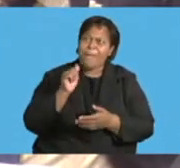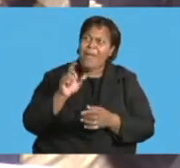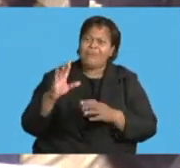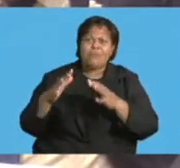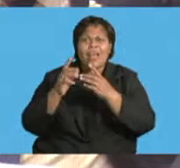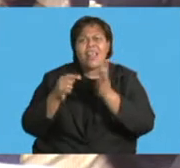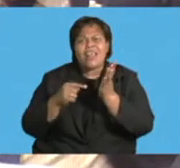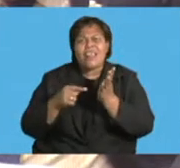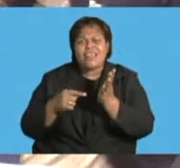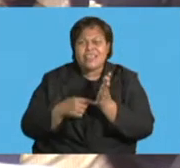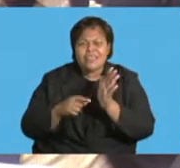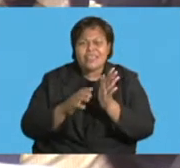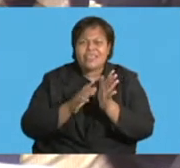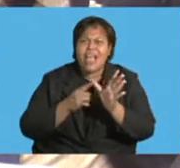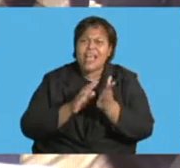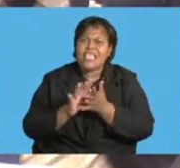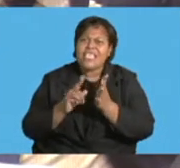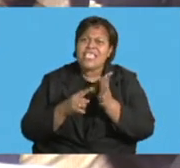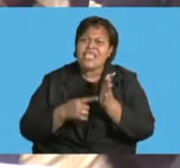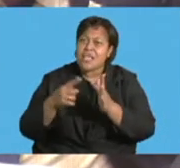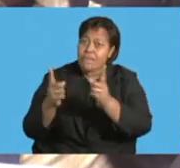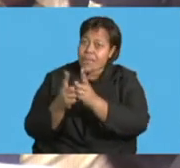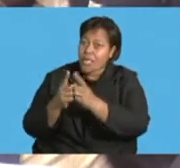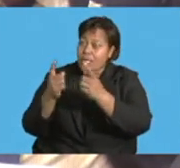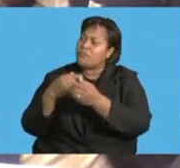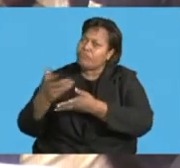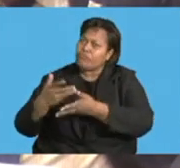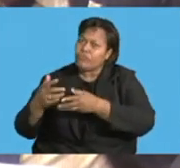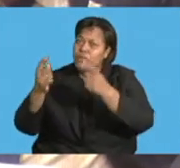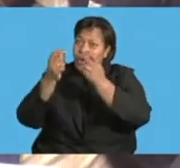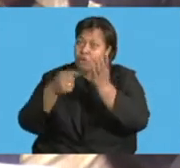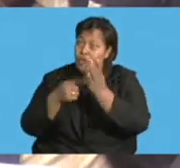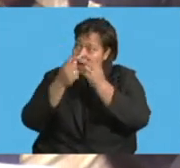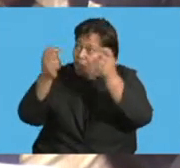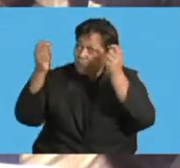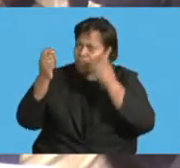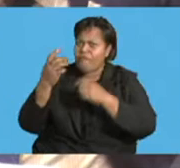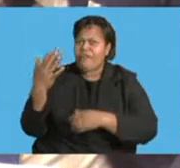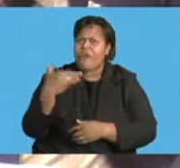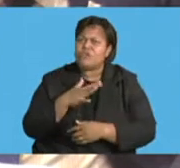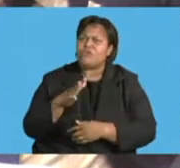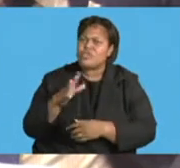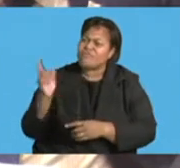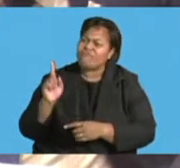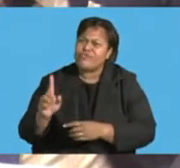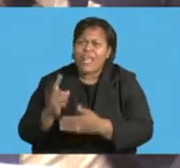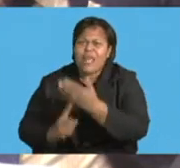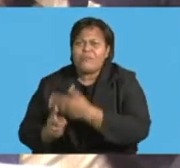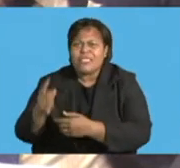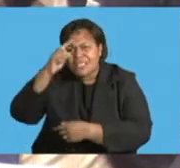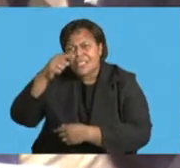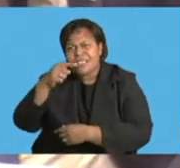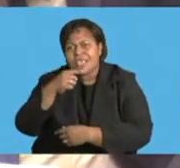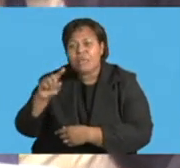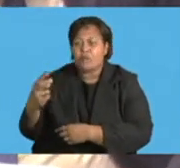Tuvalu, for example, have had 500 cases and had 2 deaths. Dengue in Fiji is not a new